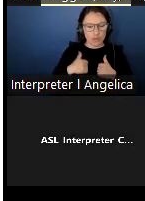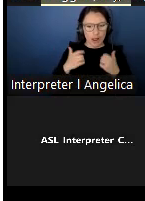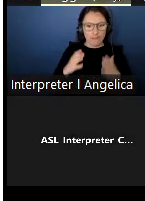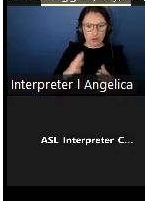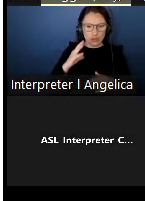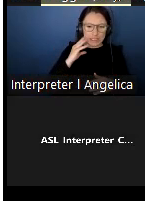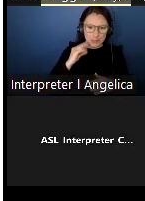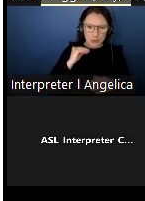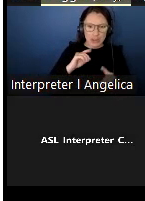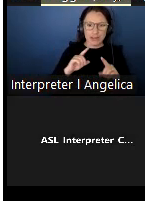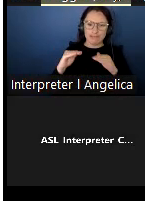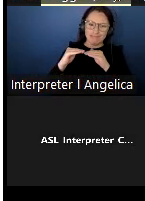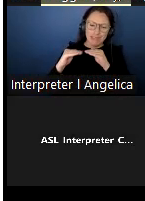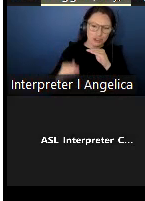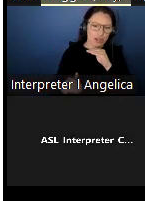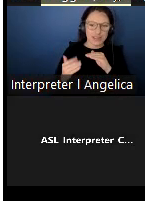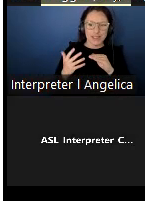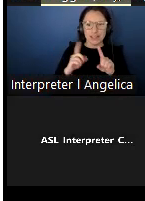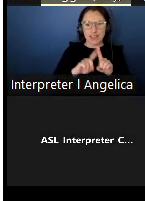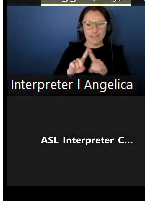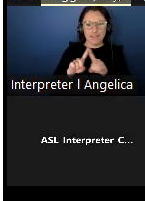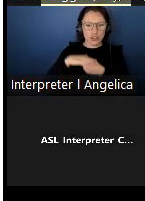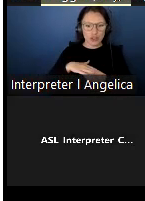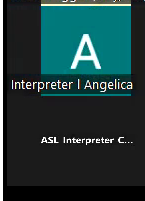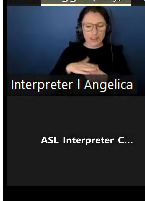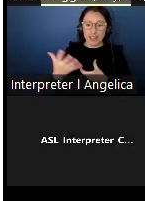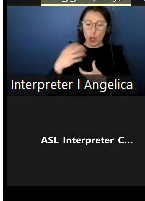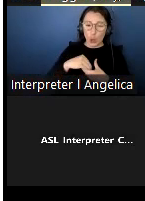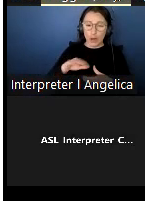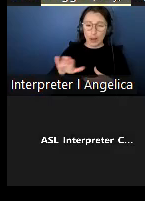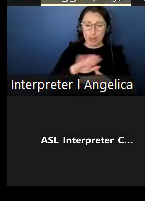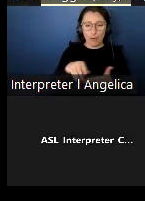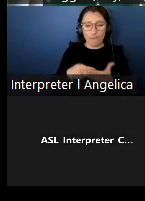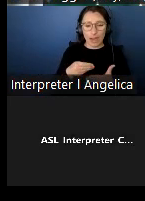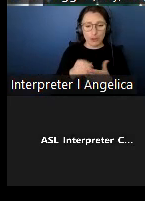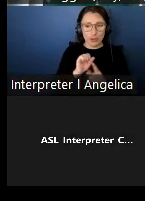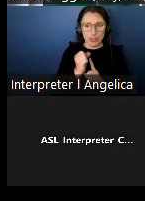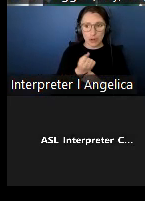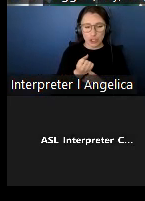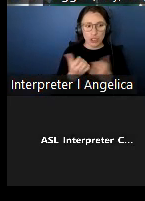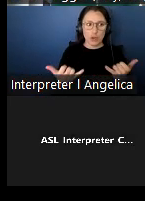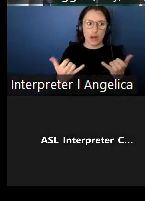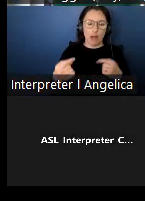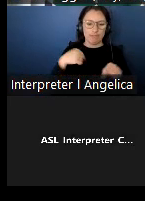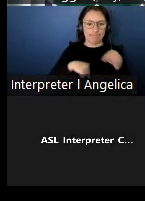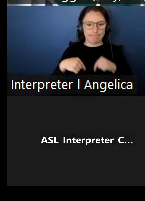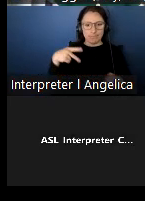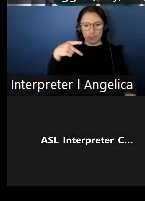from so many different places, including their financial situation. So I'm going to back up to the poll